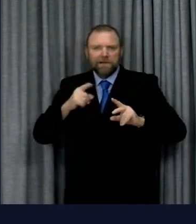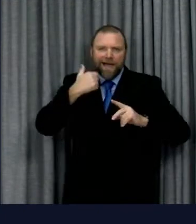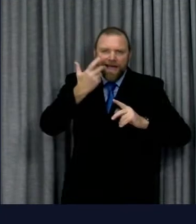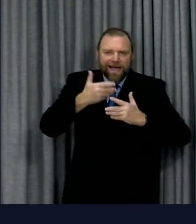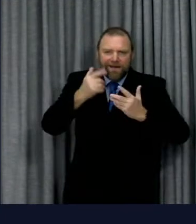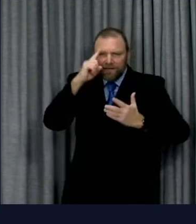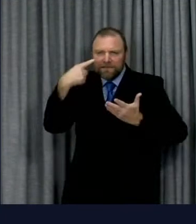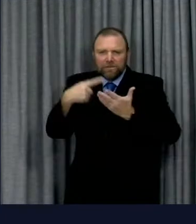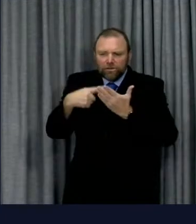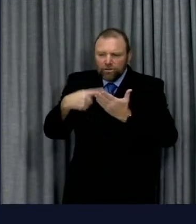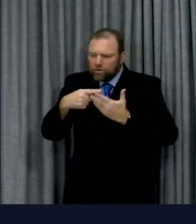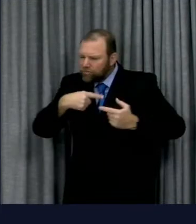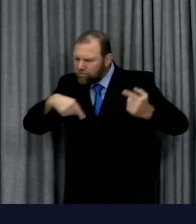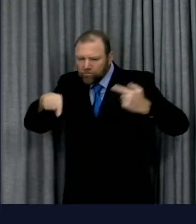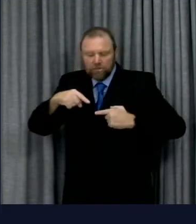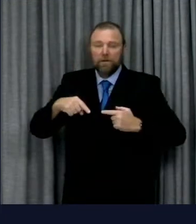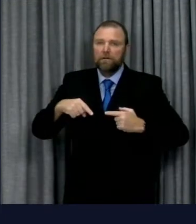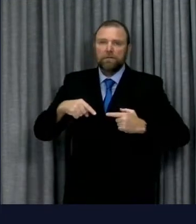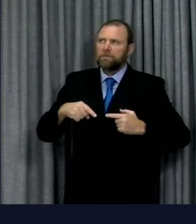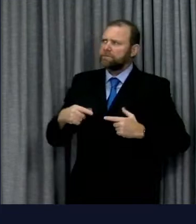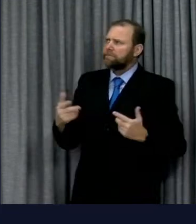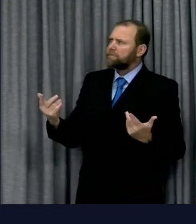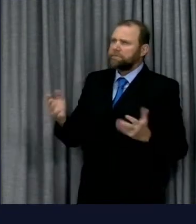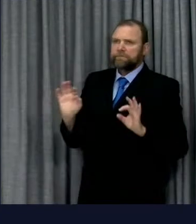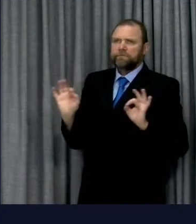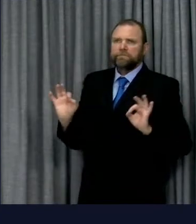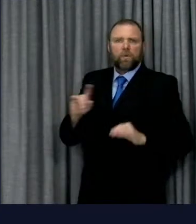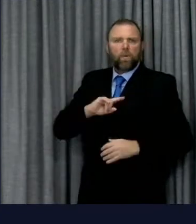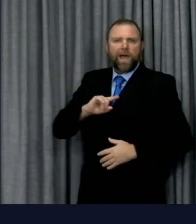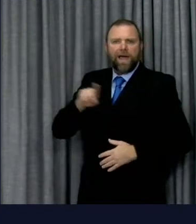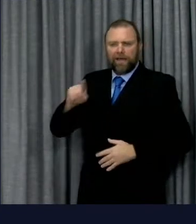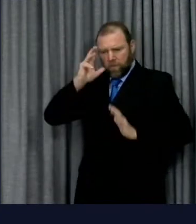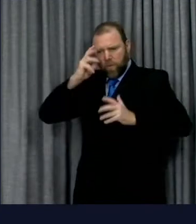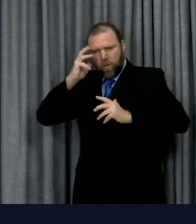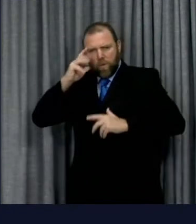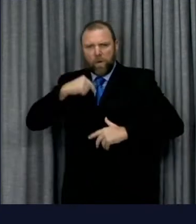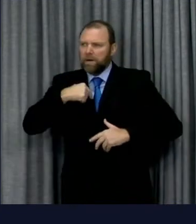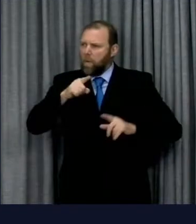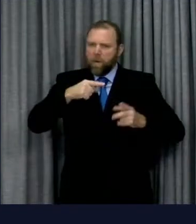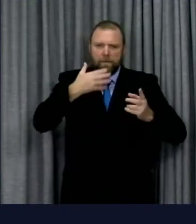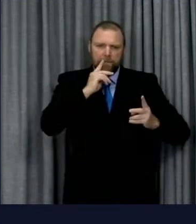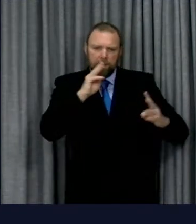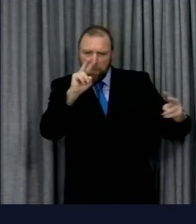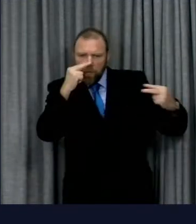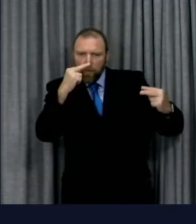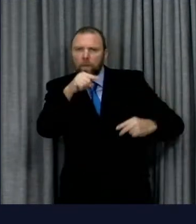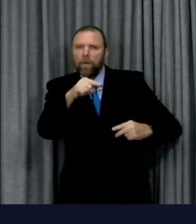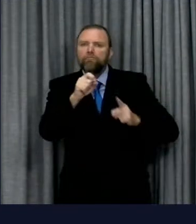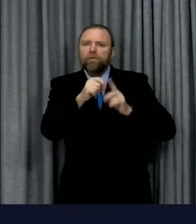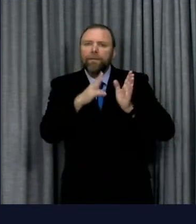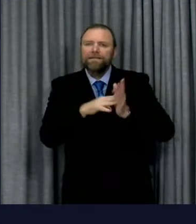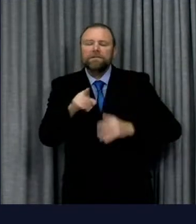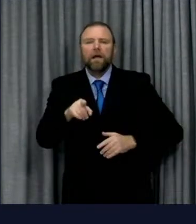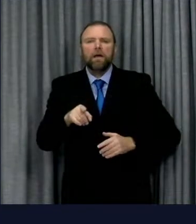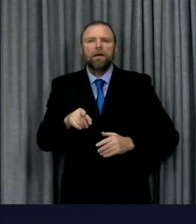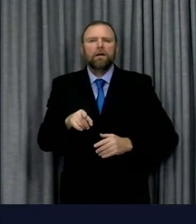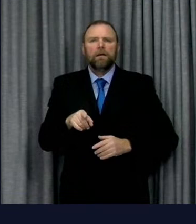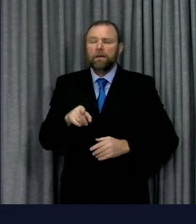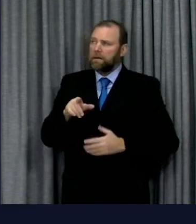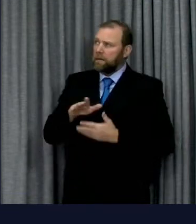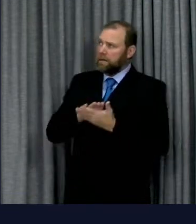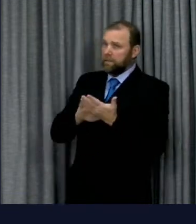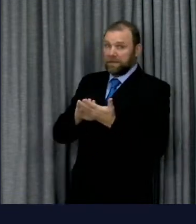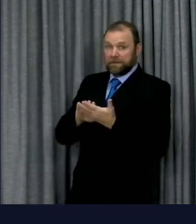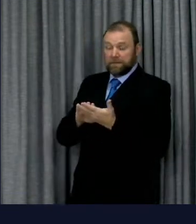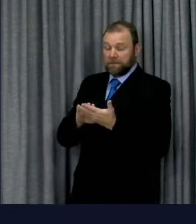everyday decisions that governments have to make. This is a government that at the moment is simply not capable